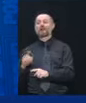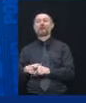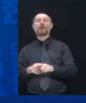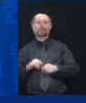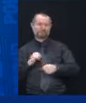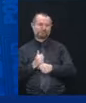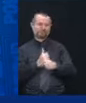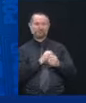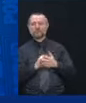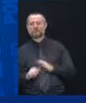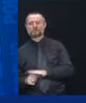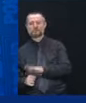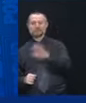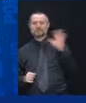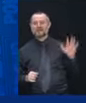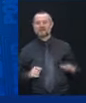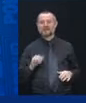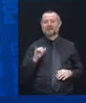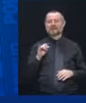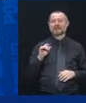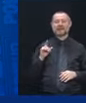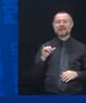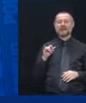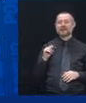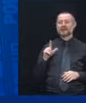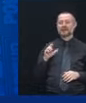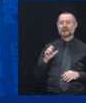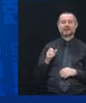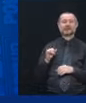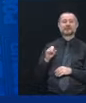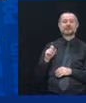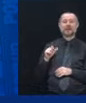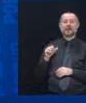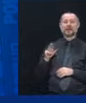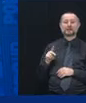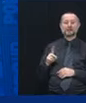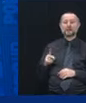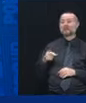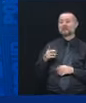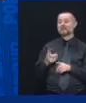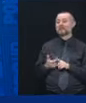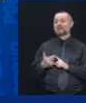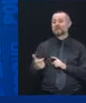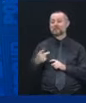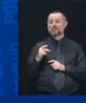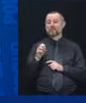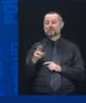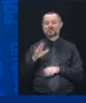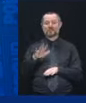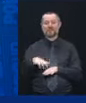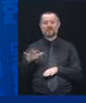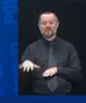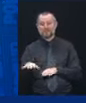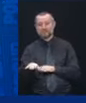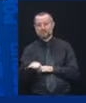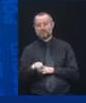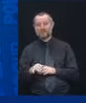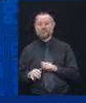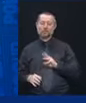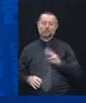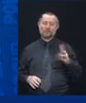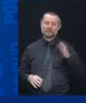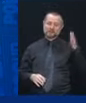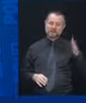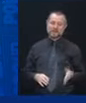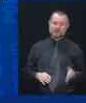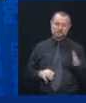Pier 55 is on the west side of Manhattan, and it is a great development that is done on the